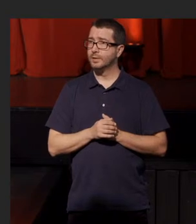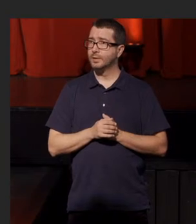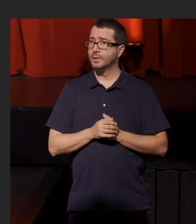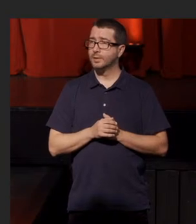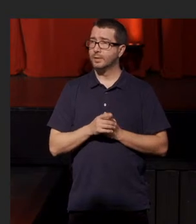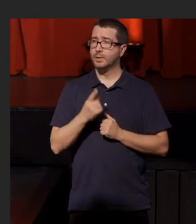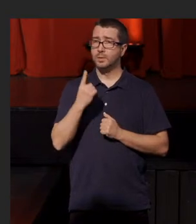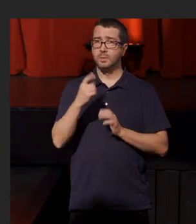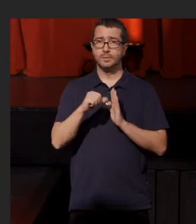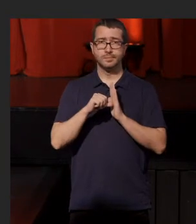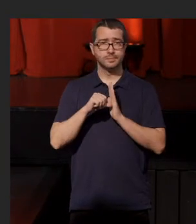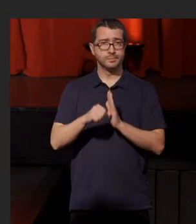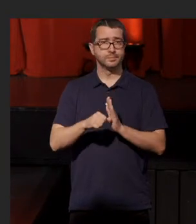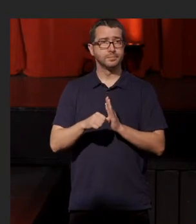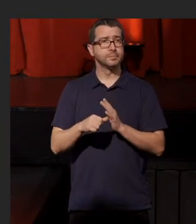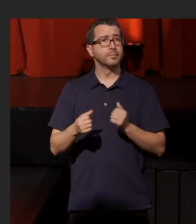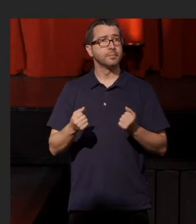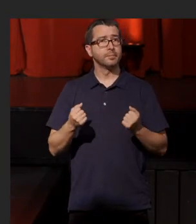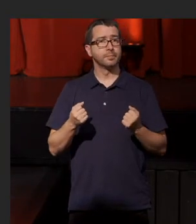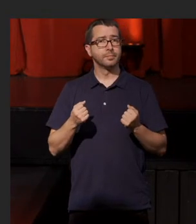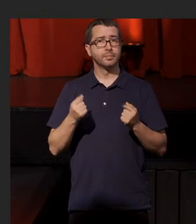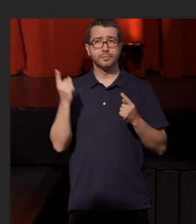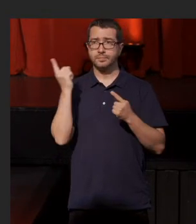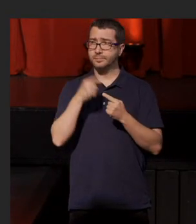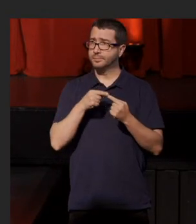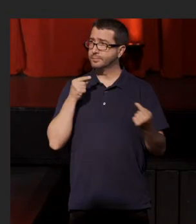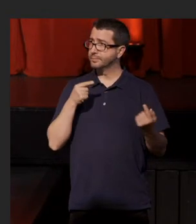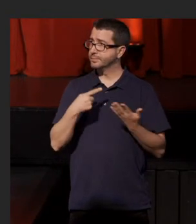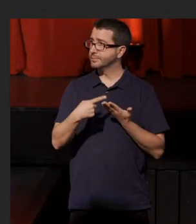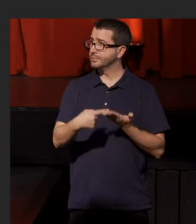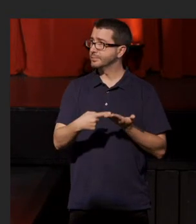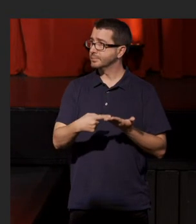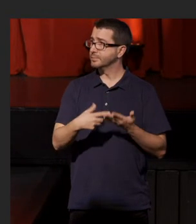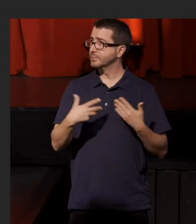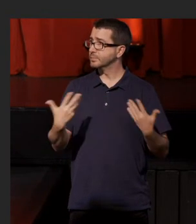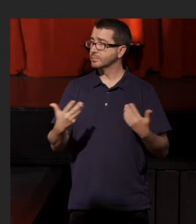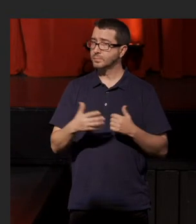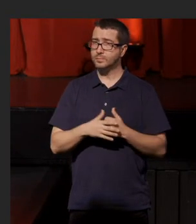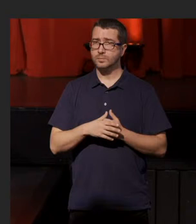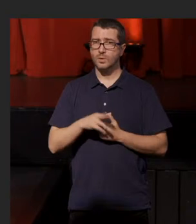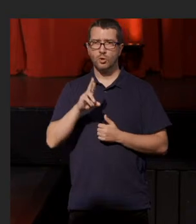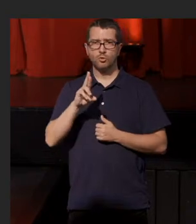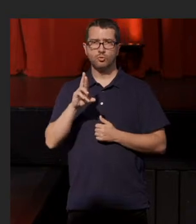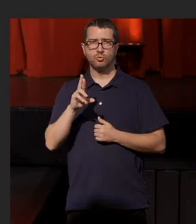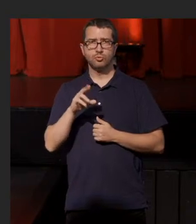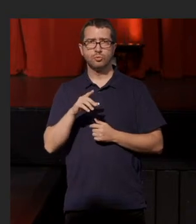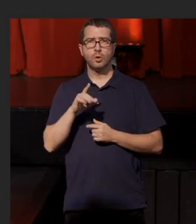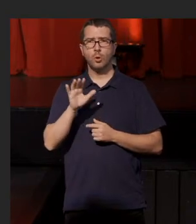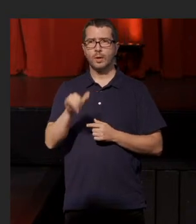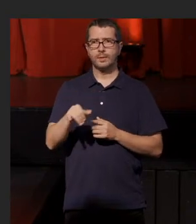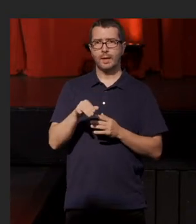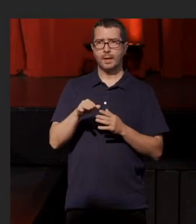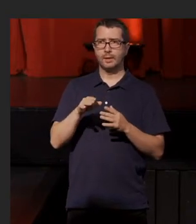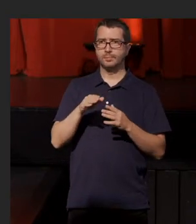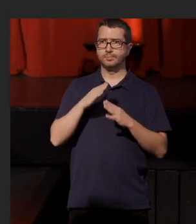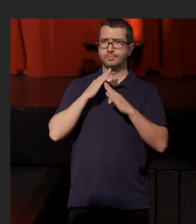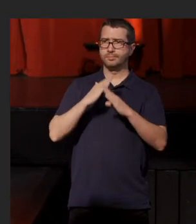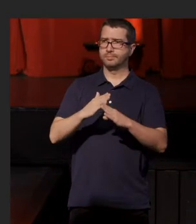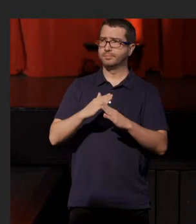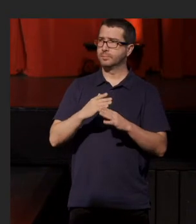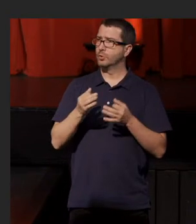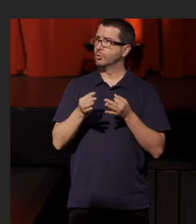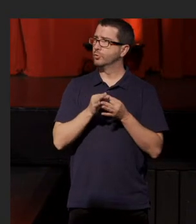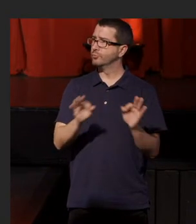the counterpoint to a lot of the things we've talked about today is, right, but that infringes free speech, right? Like, if you're going to deal